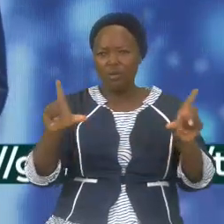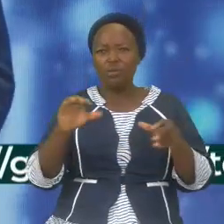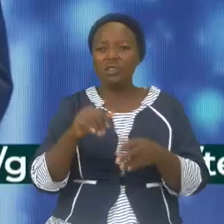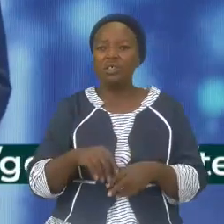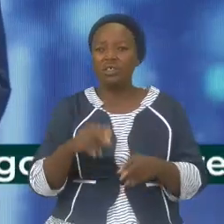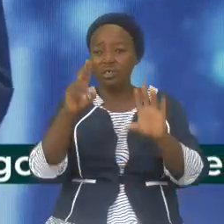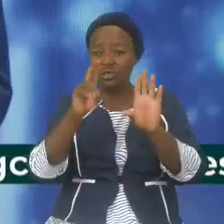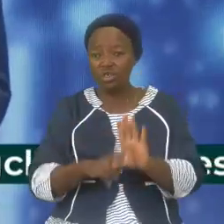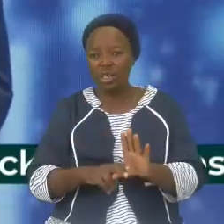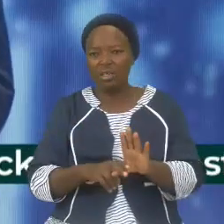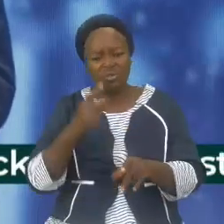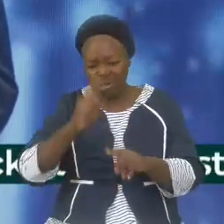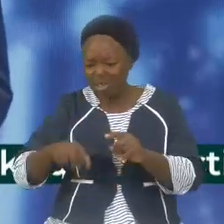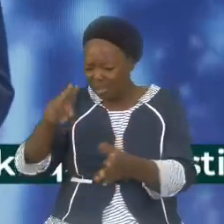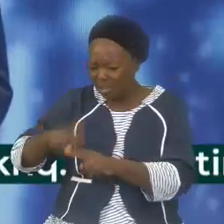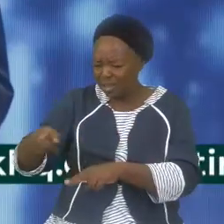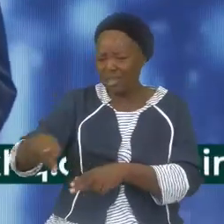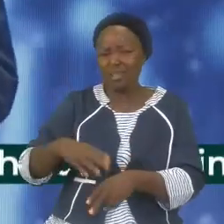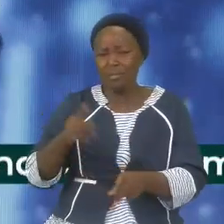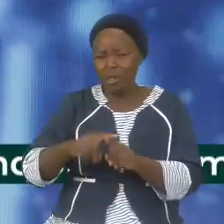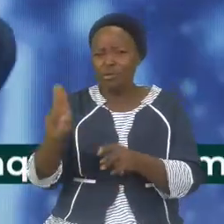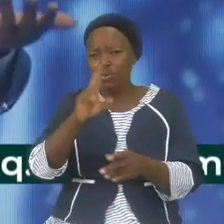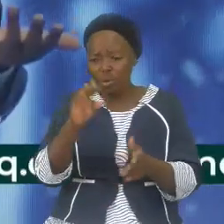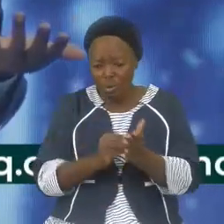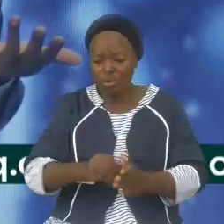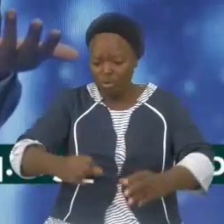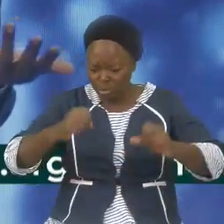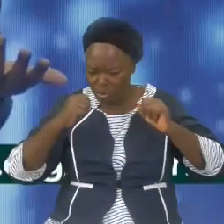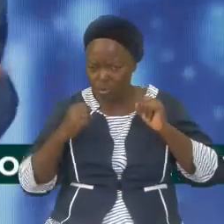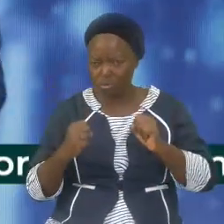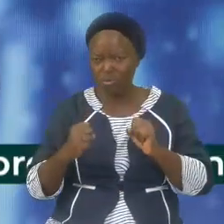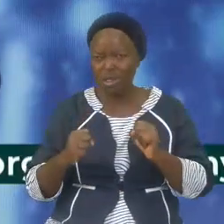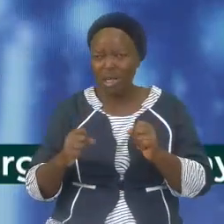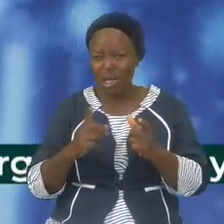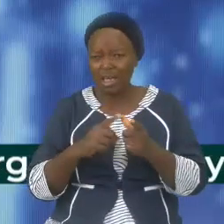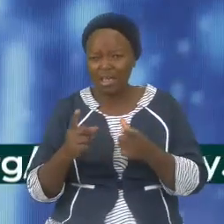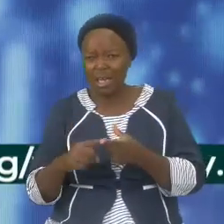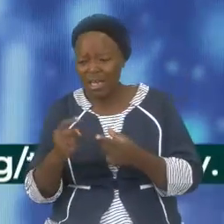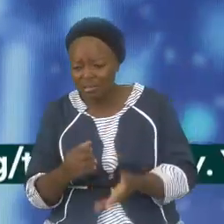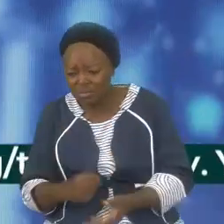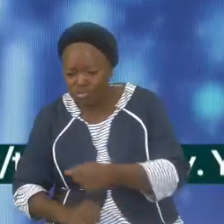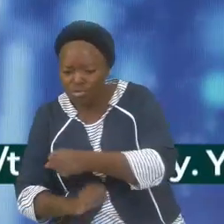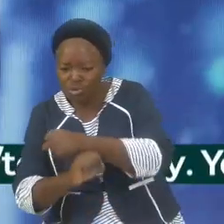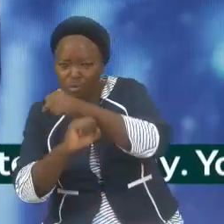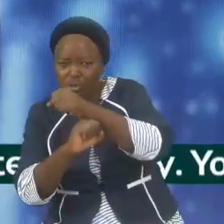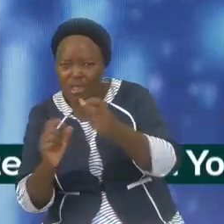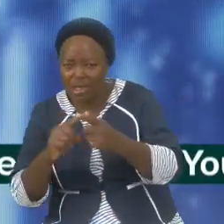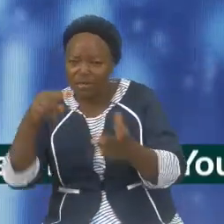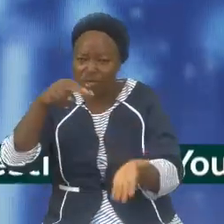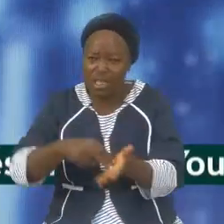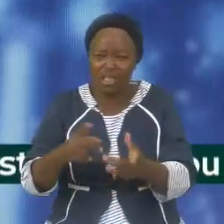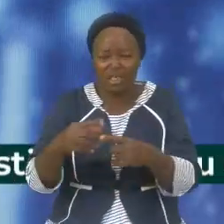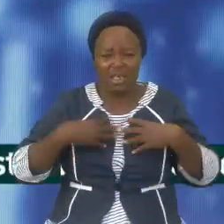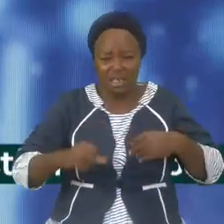you have to use your own strength and which is given to you now, and the healing there now, and get